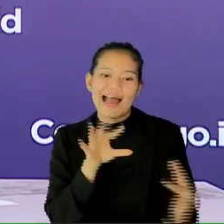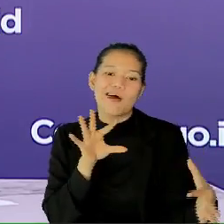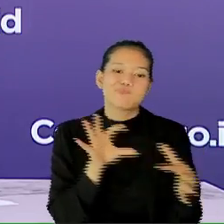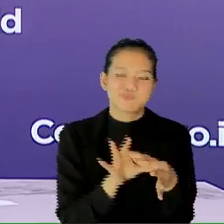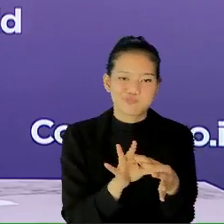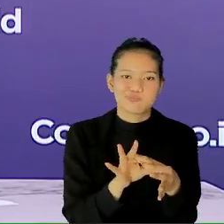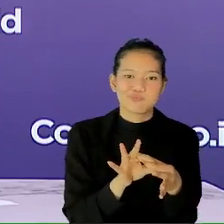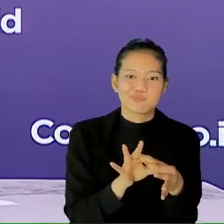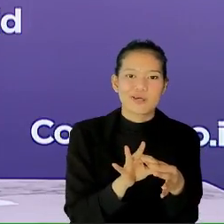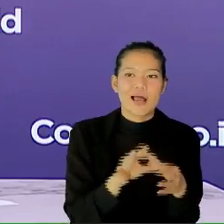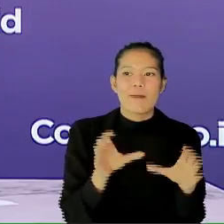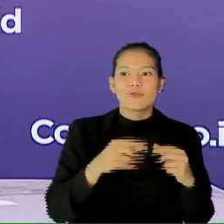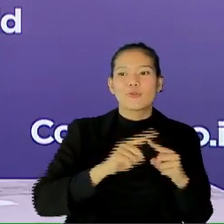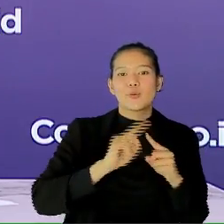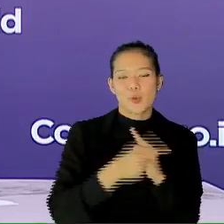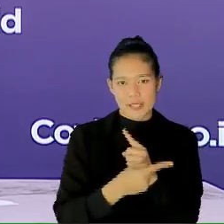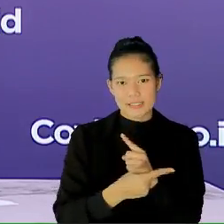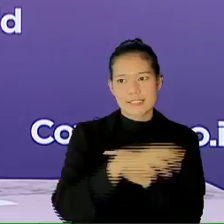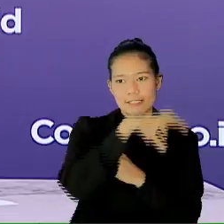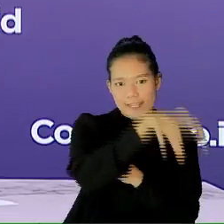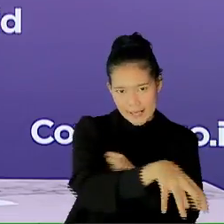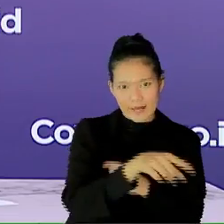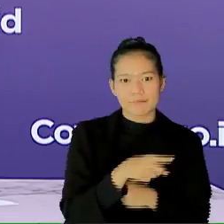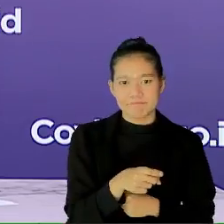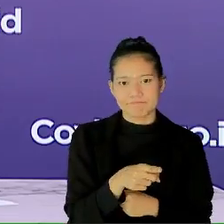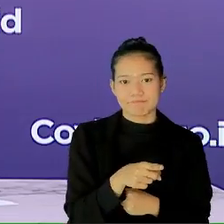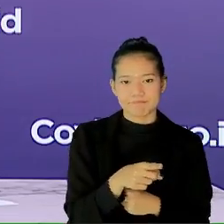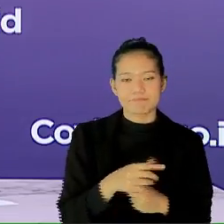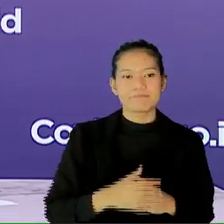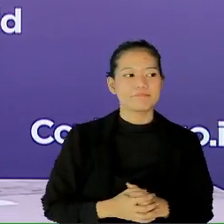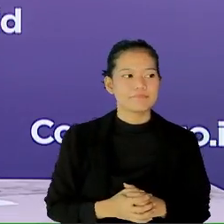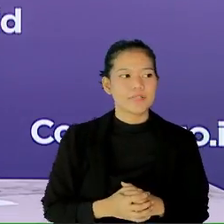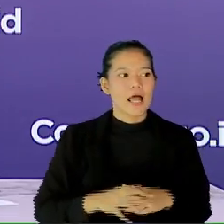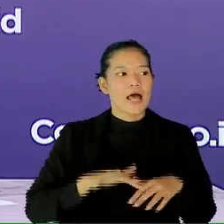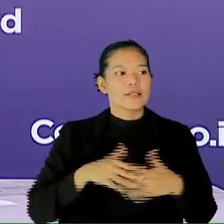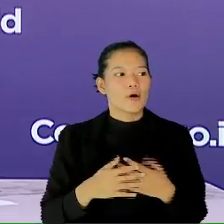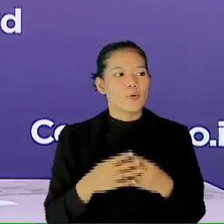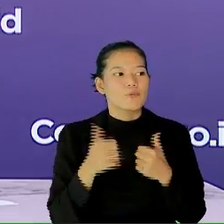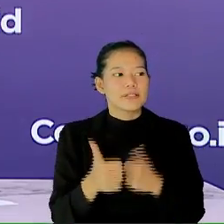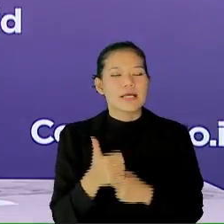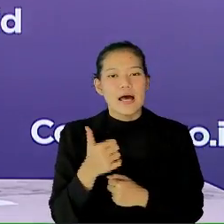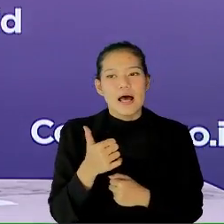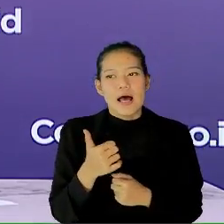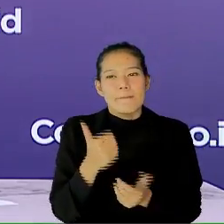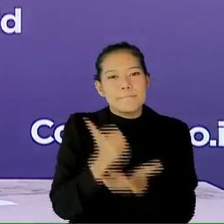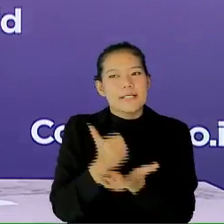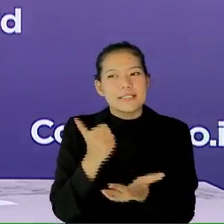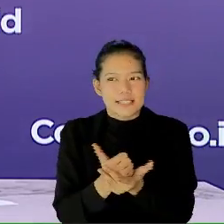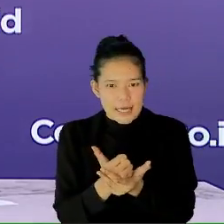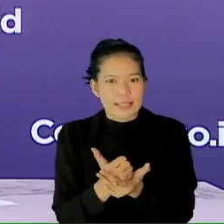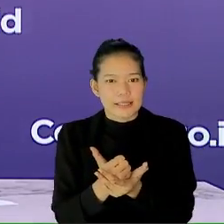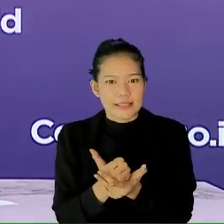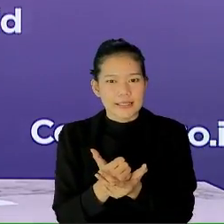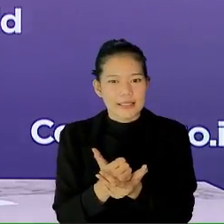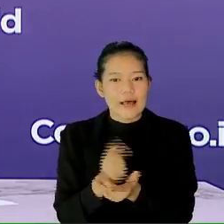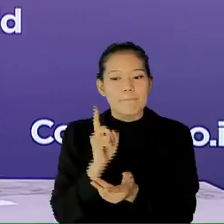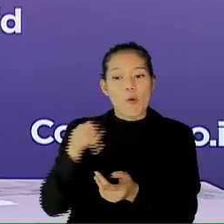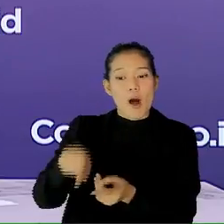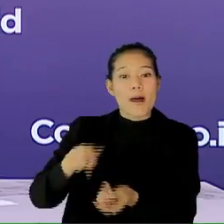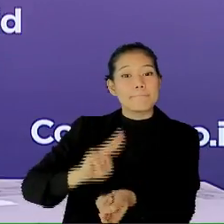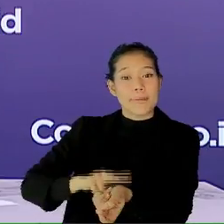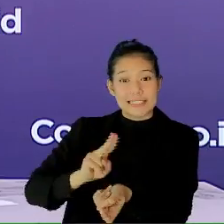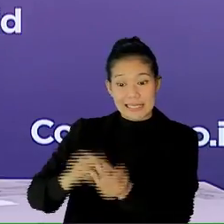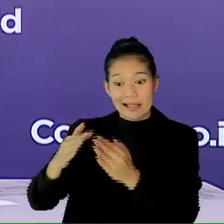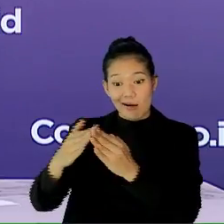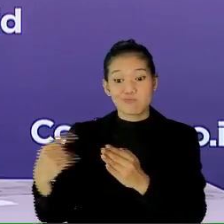task force. And the head of the RT or RW can ensure that its residents infected with